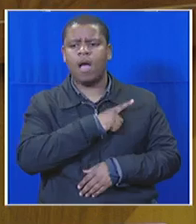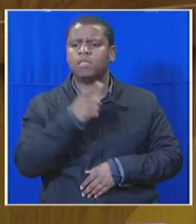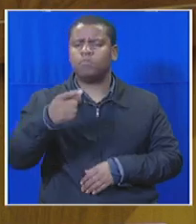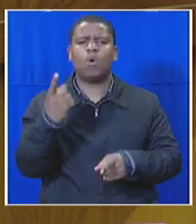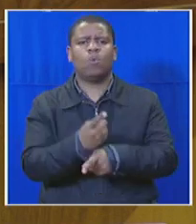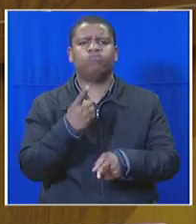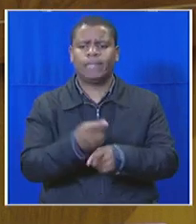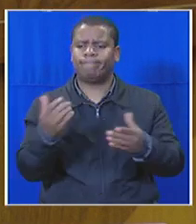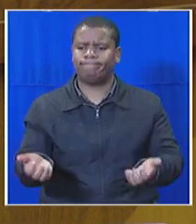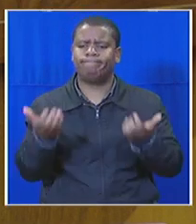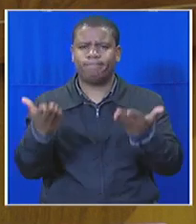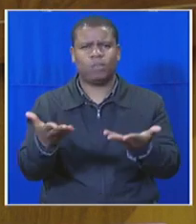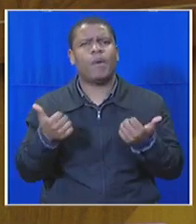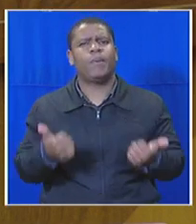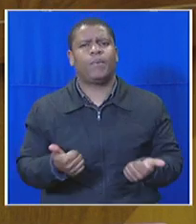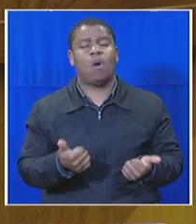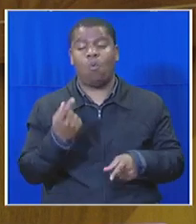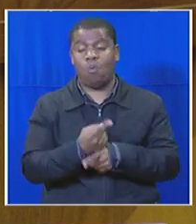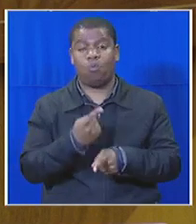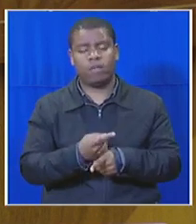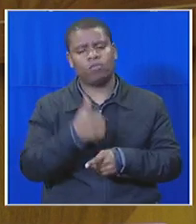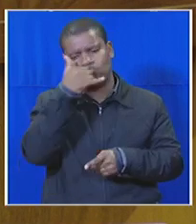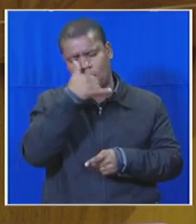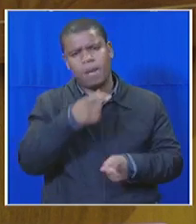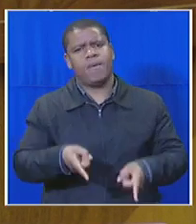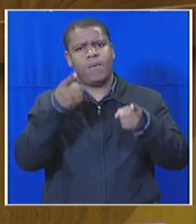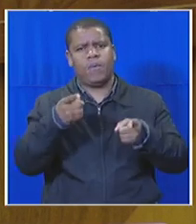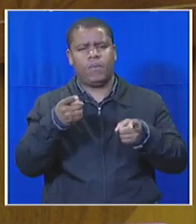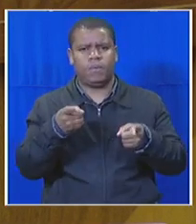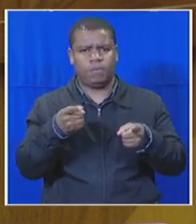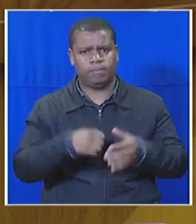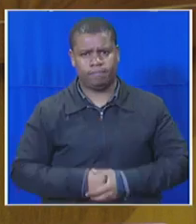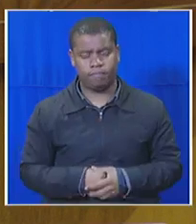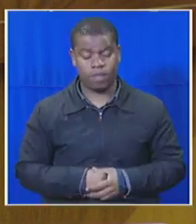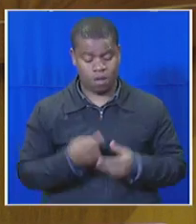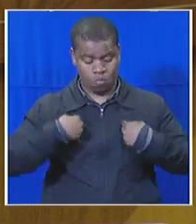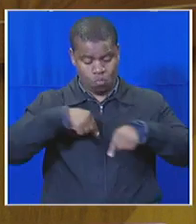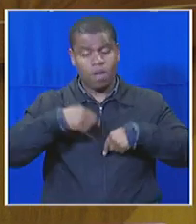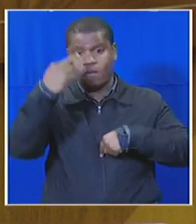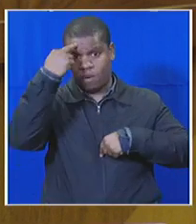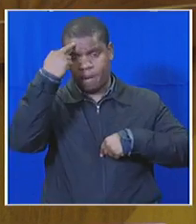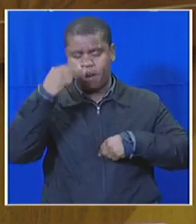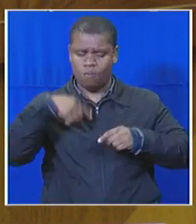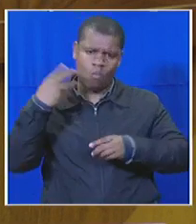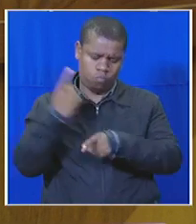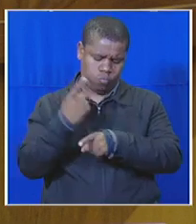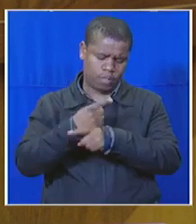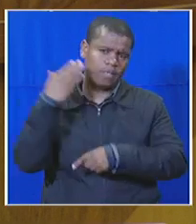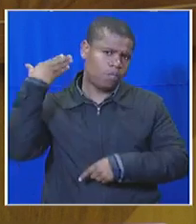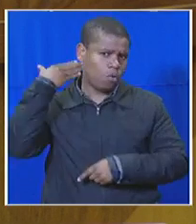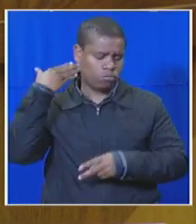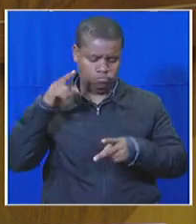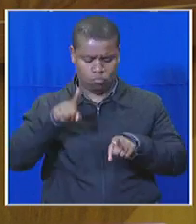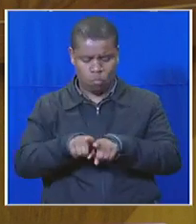line when it comes to fighting crime. Let us remember them in our thoughts, prayers,